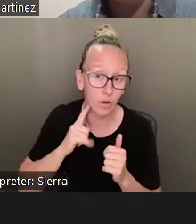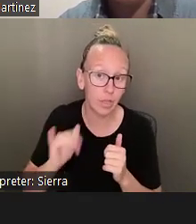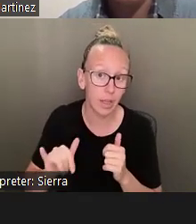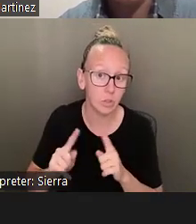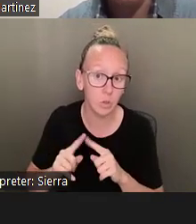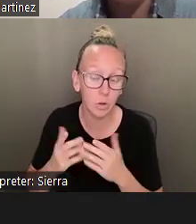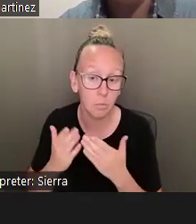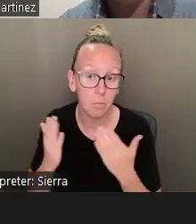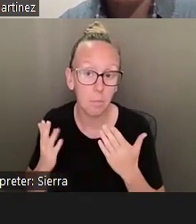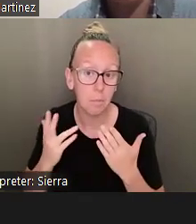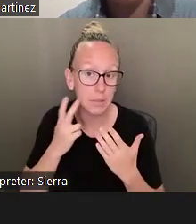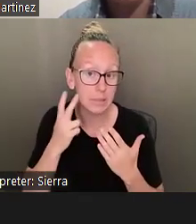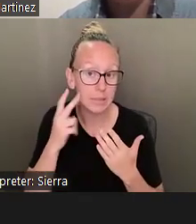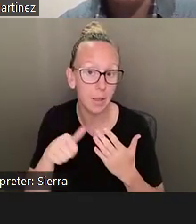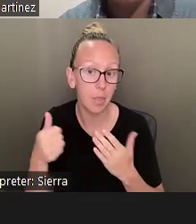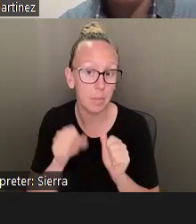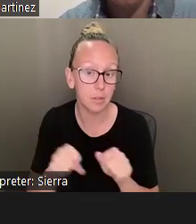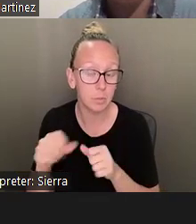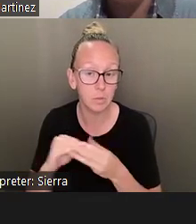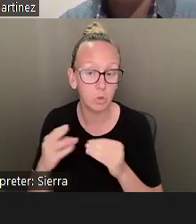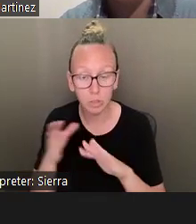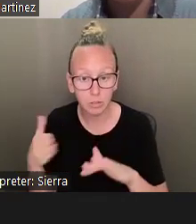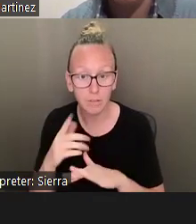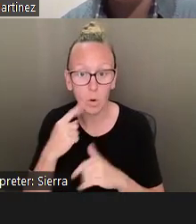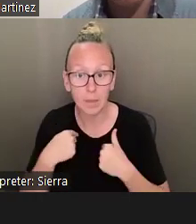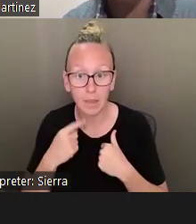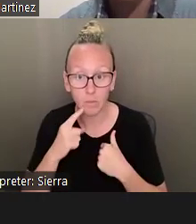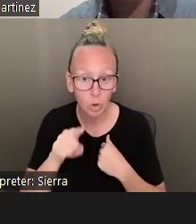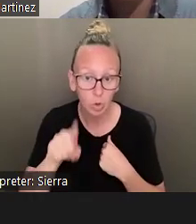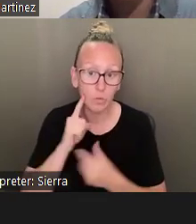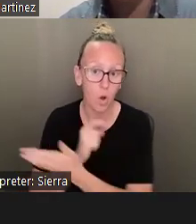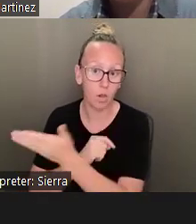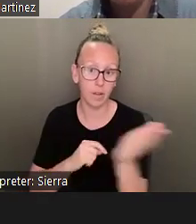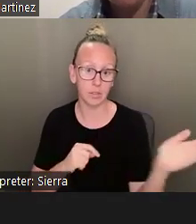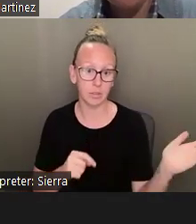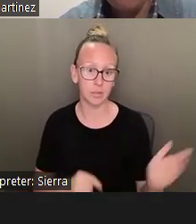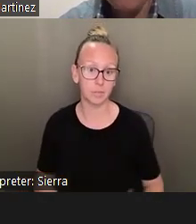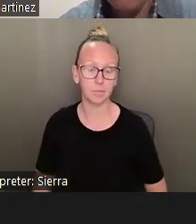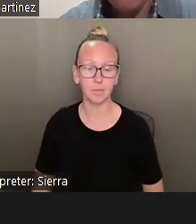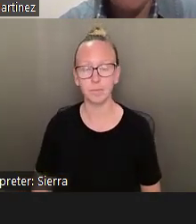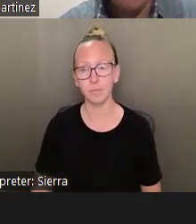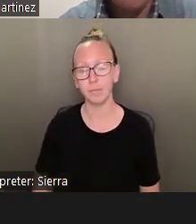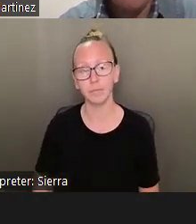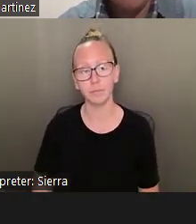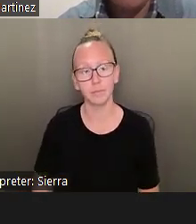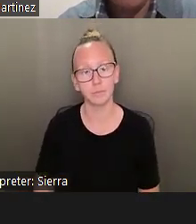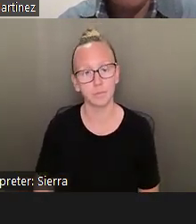and reveal another possibility for me and for you and for all of us.